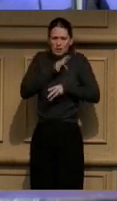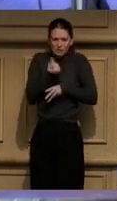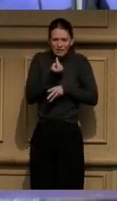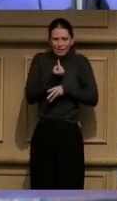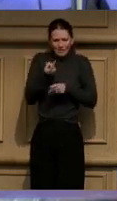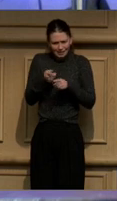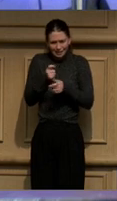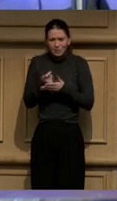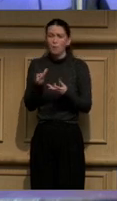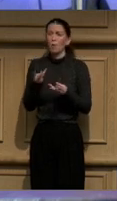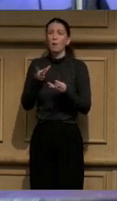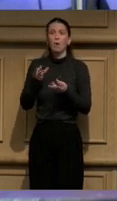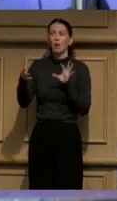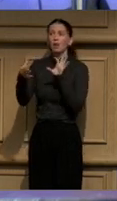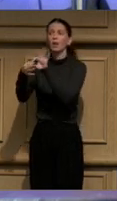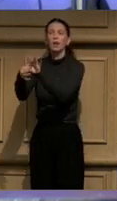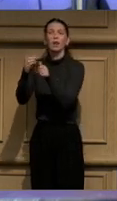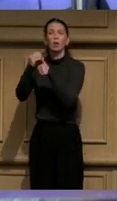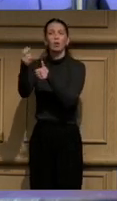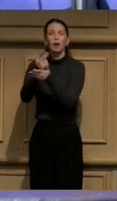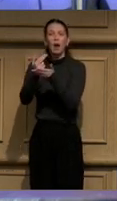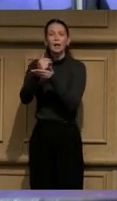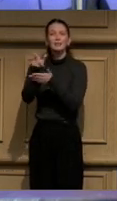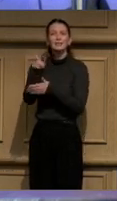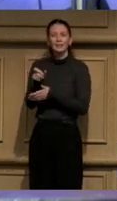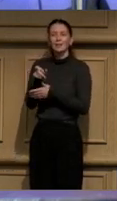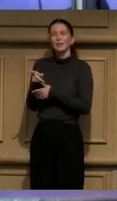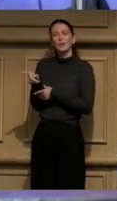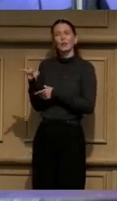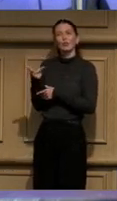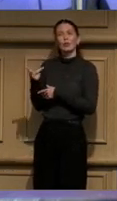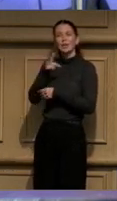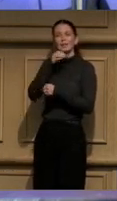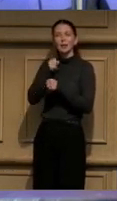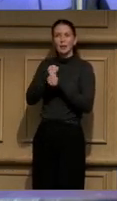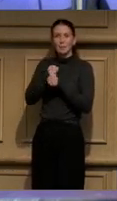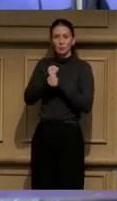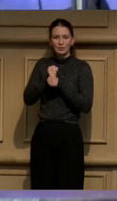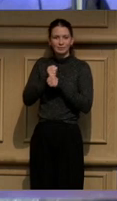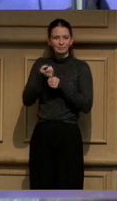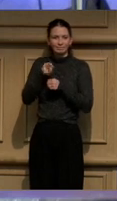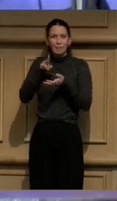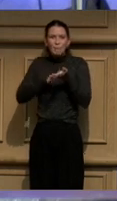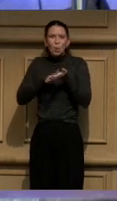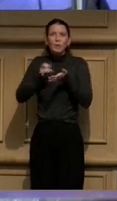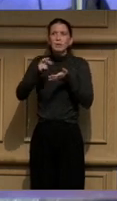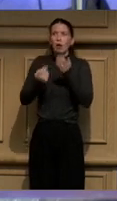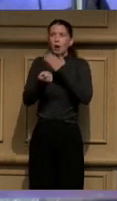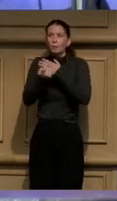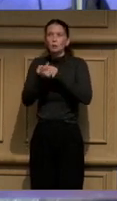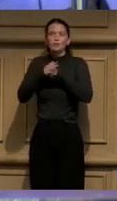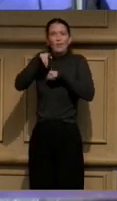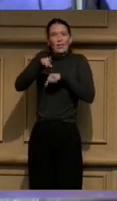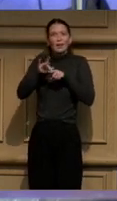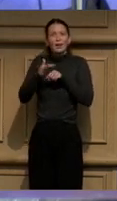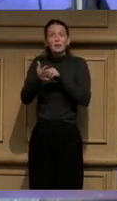other artists. Mm. And you talk about these places or moments where those connections can happen. What role